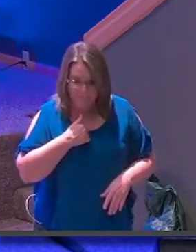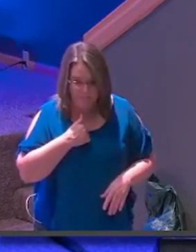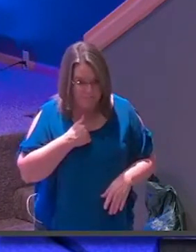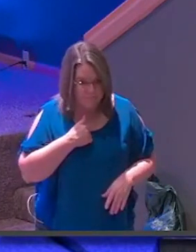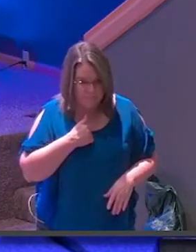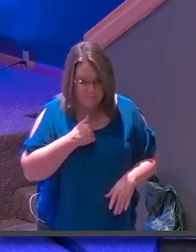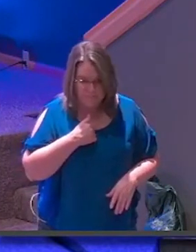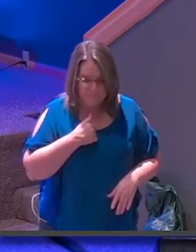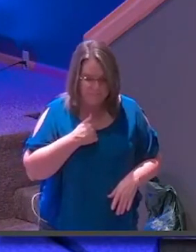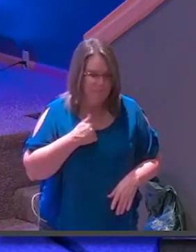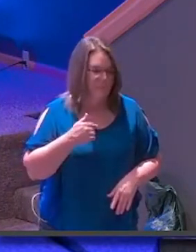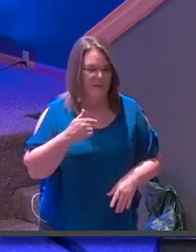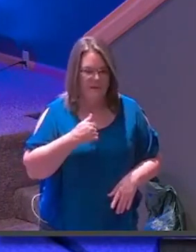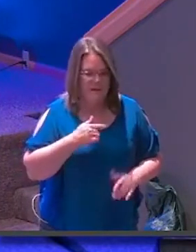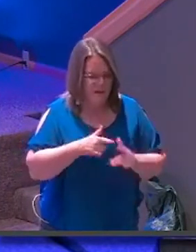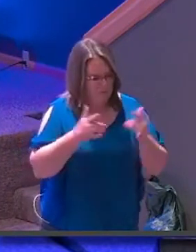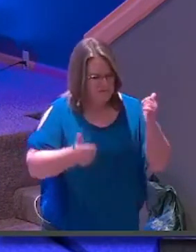I was the biggest hypocrite.